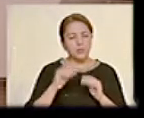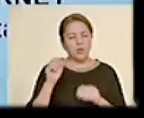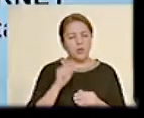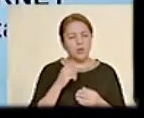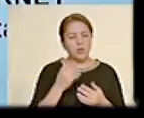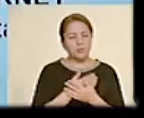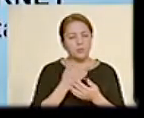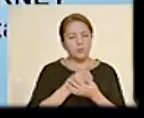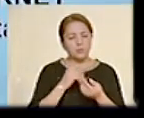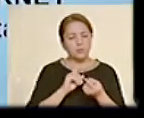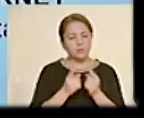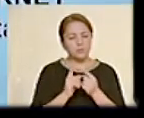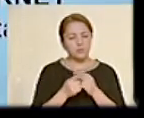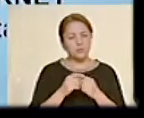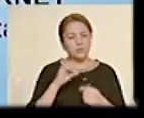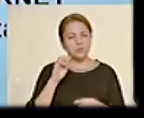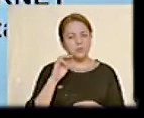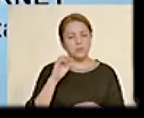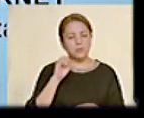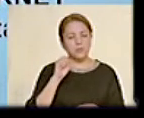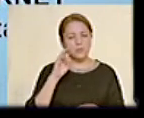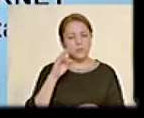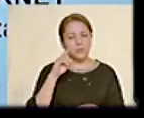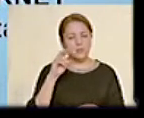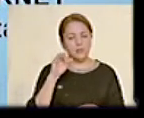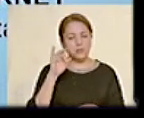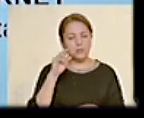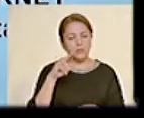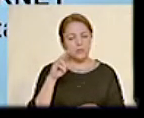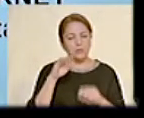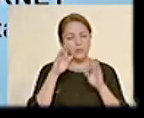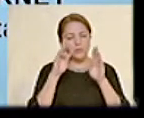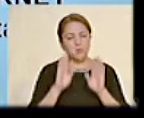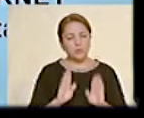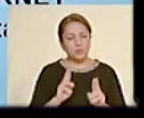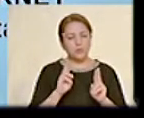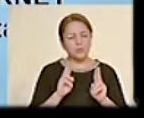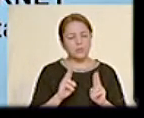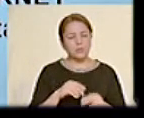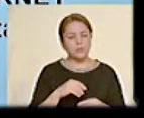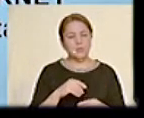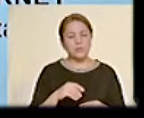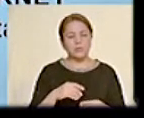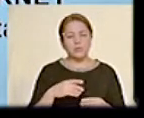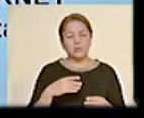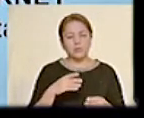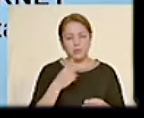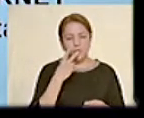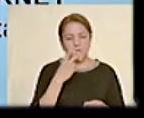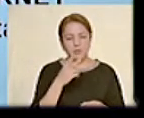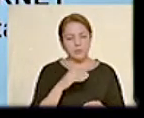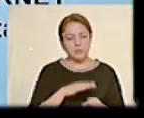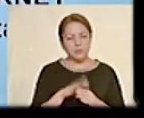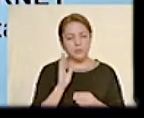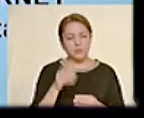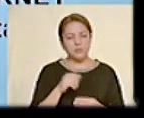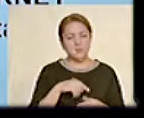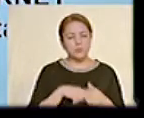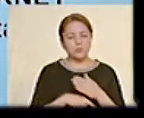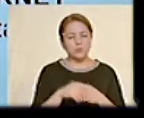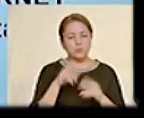almashish standart qoidalar asosida amalga oshiriladi. Internetdagi ma'lumotlarni uzatish